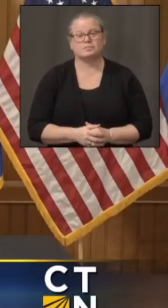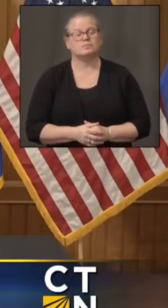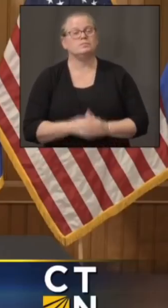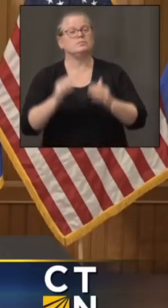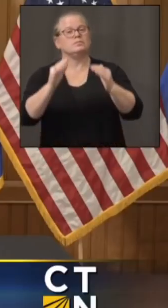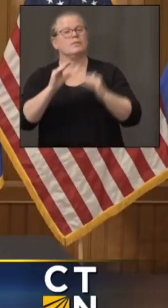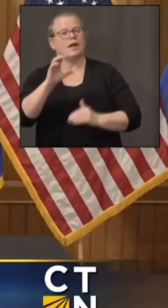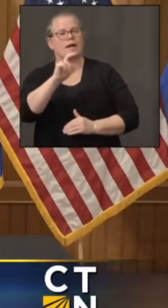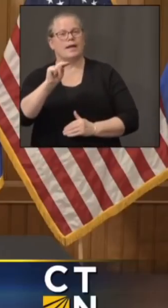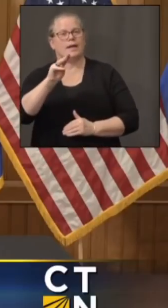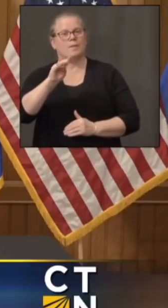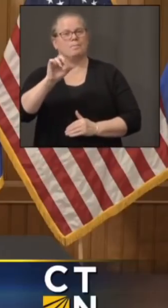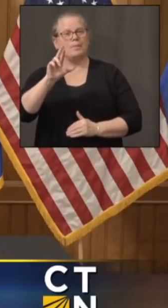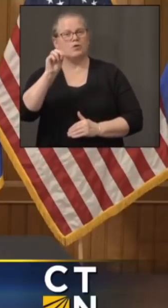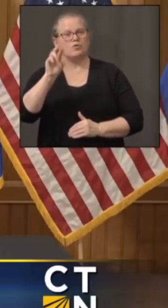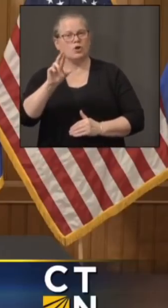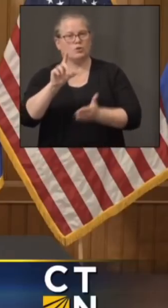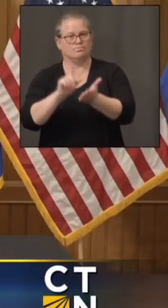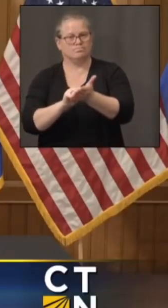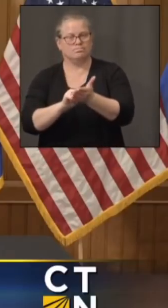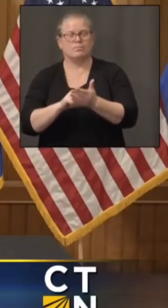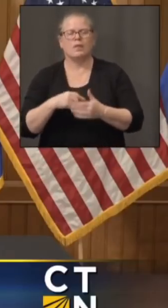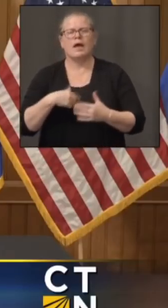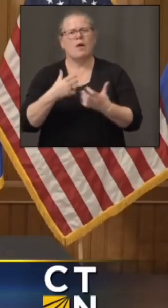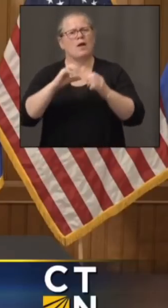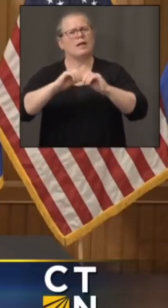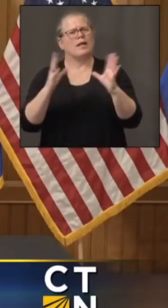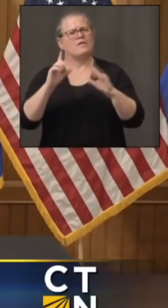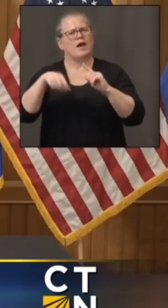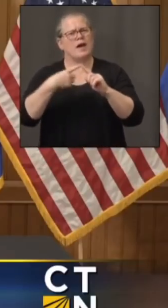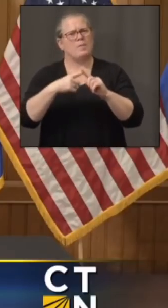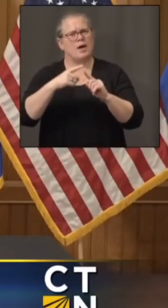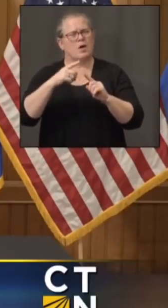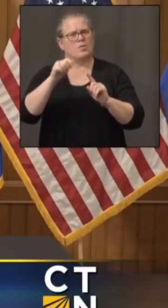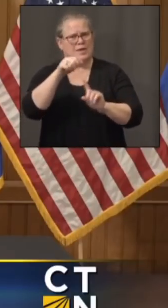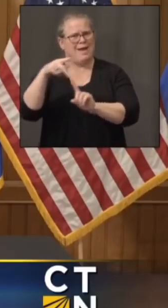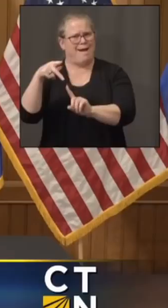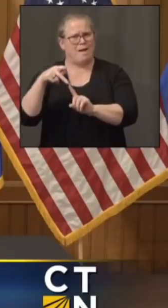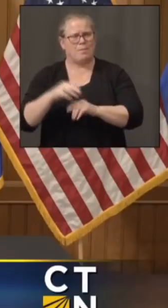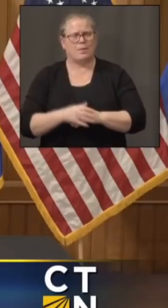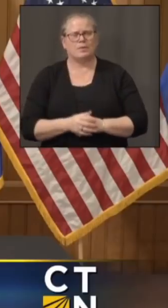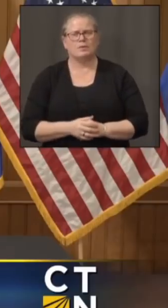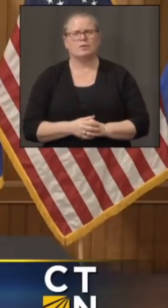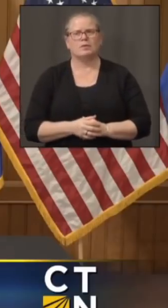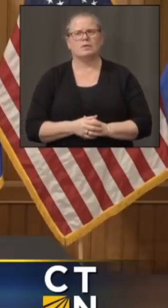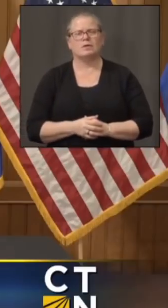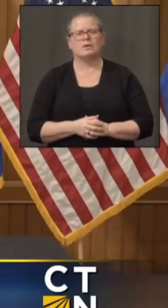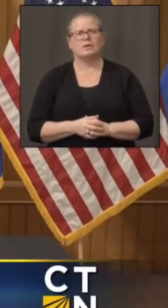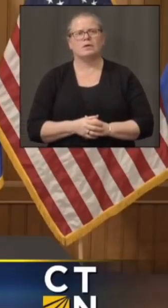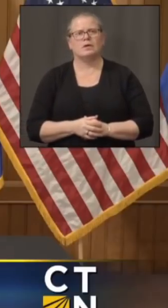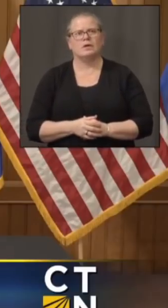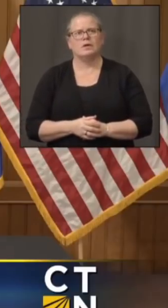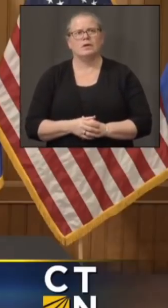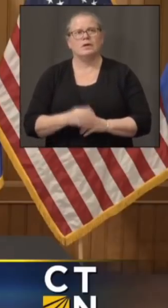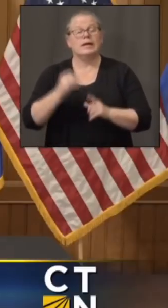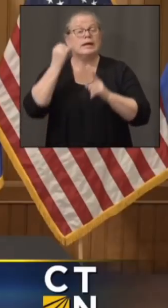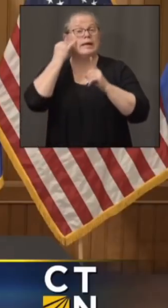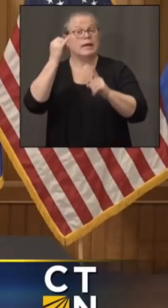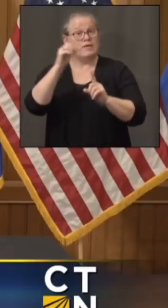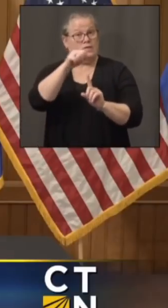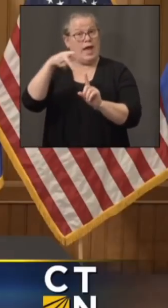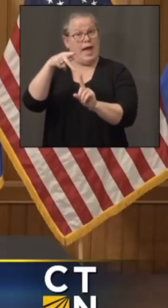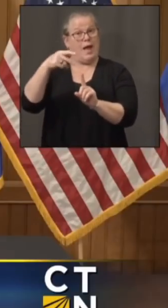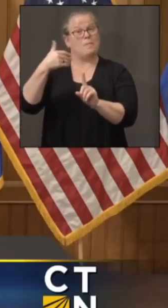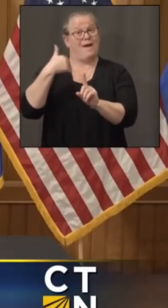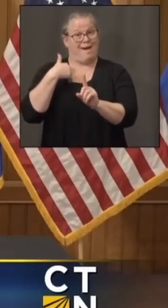app worked. The press release said, you know, if you opt in, if you have this app, you will be notified if you were in proximity